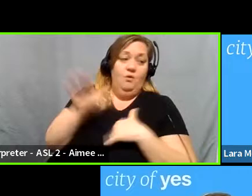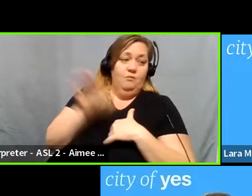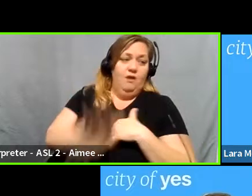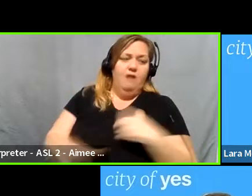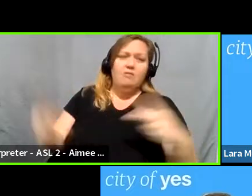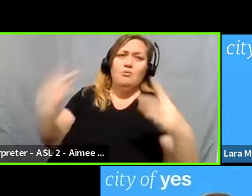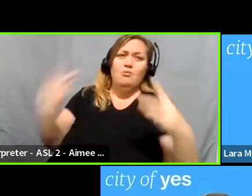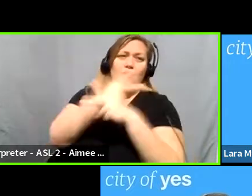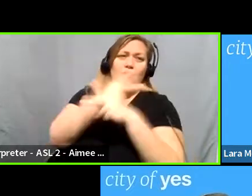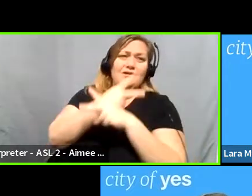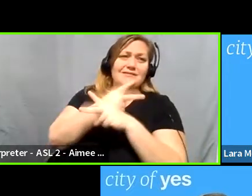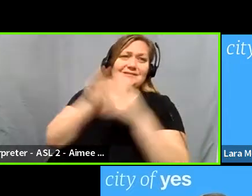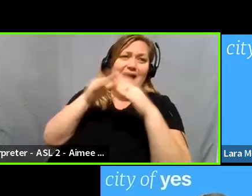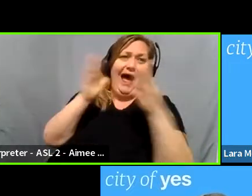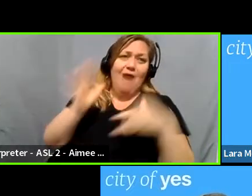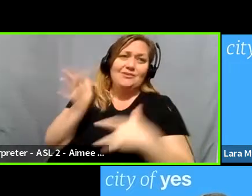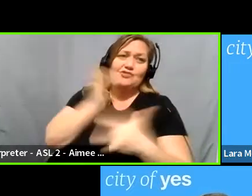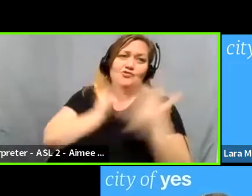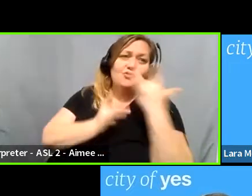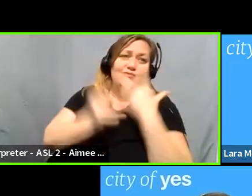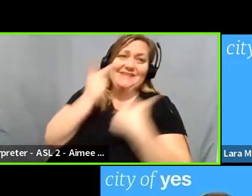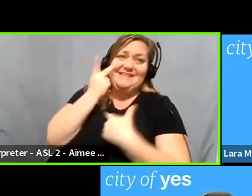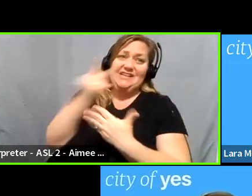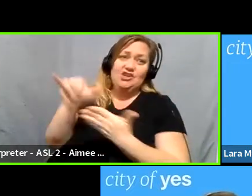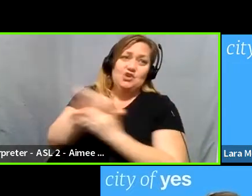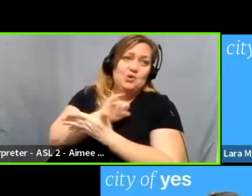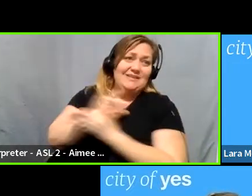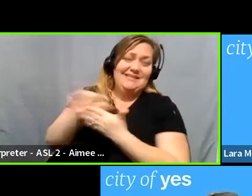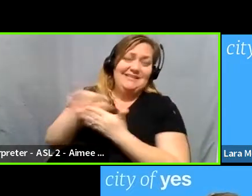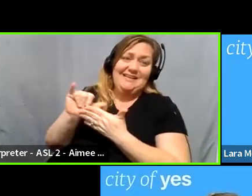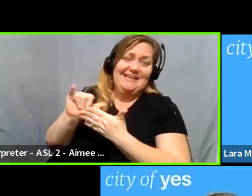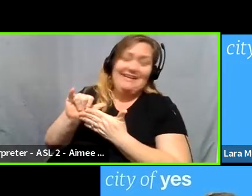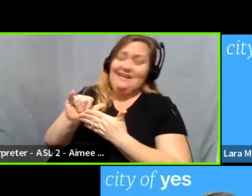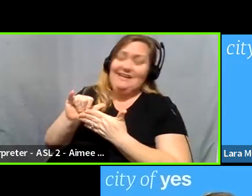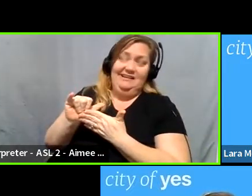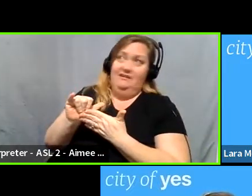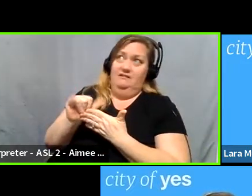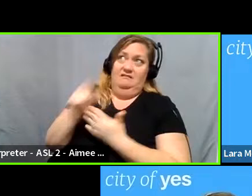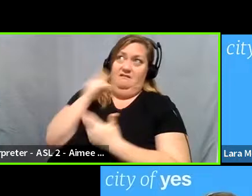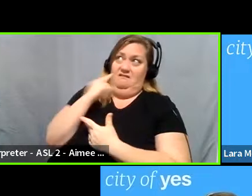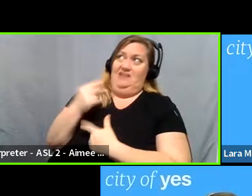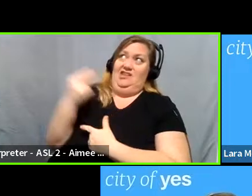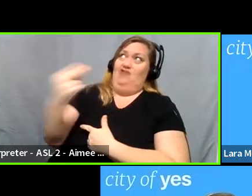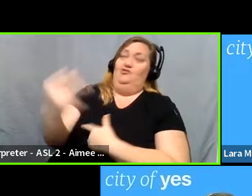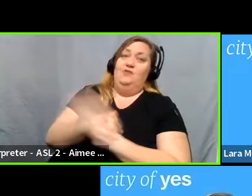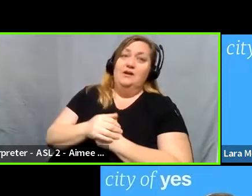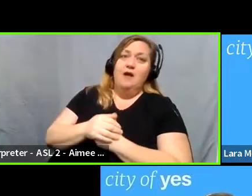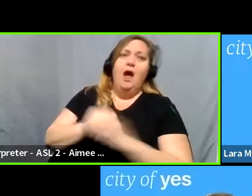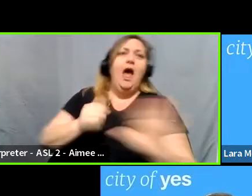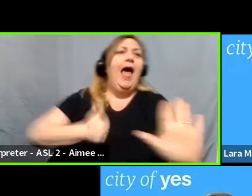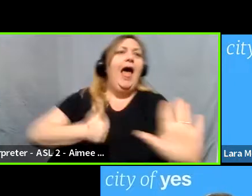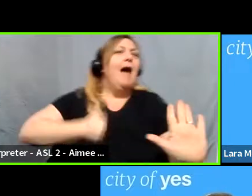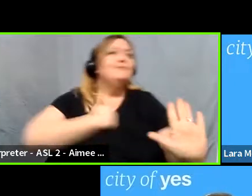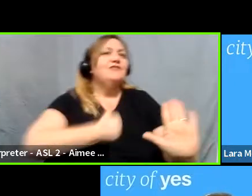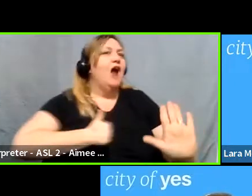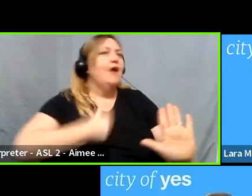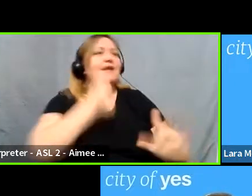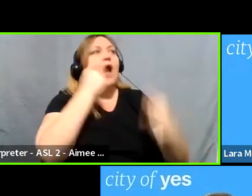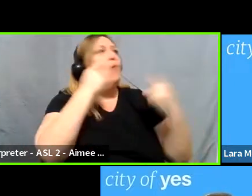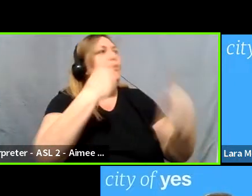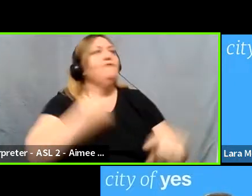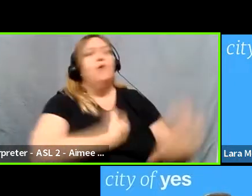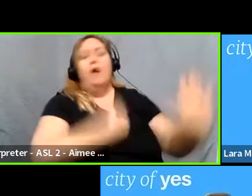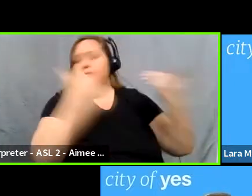worst housing shortage that we've seen in New York City, perhaps in its history. I'm sorry. That doesn't work for us.